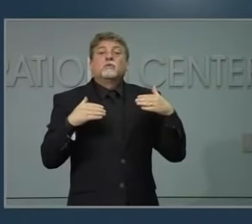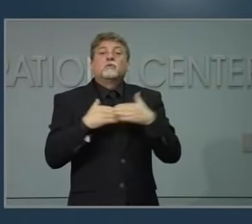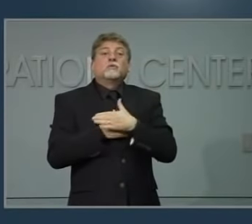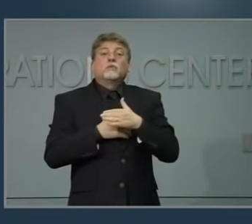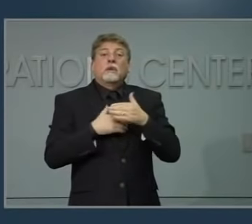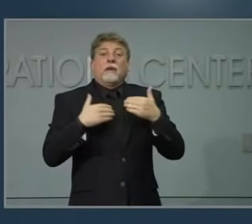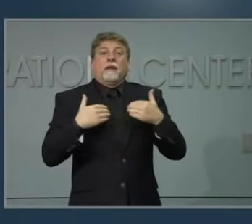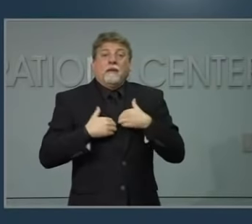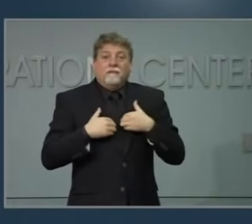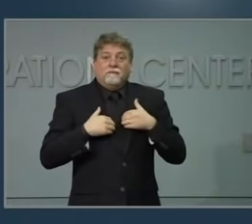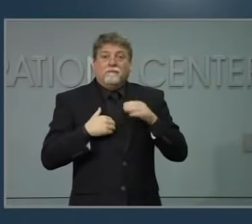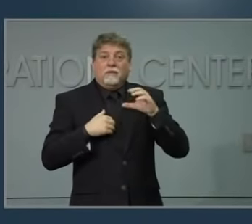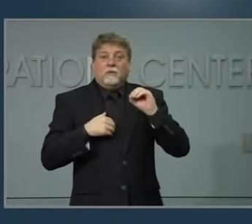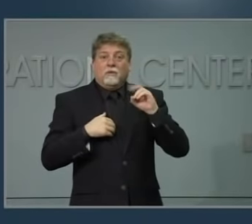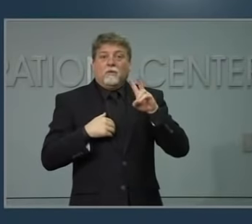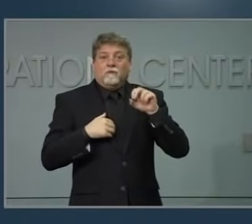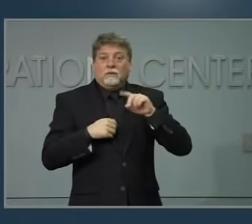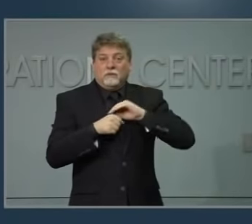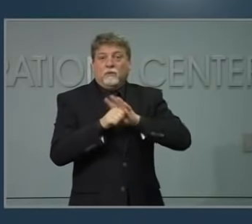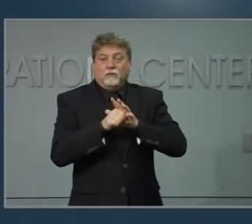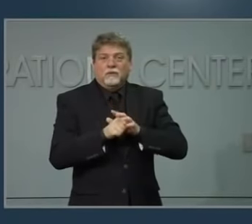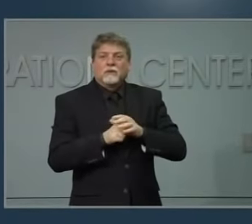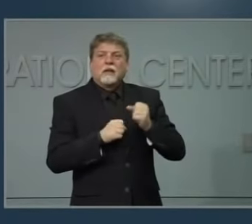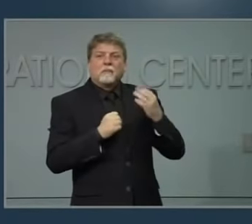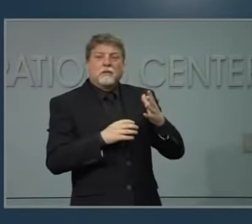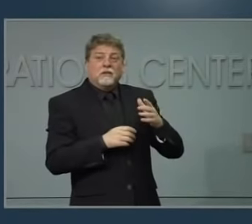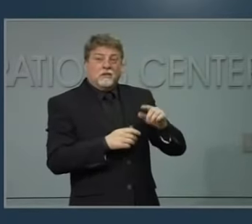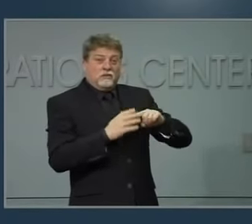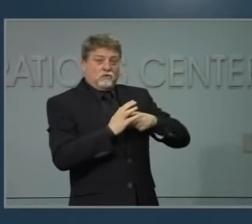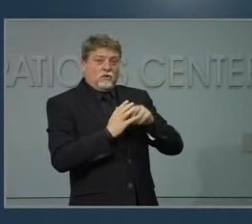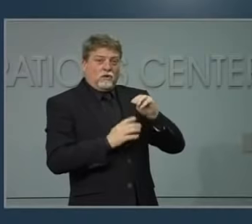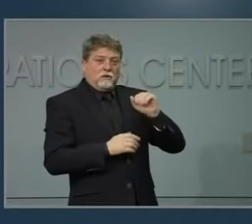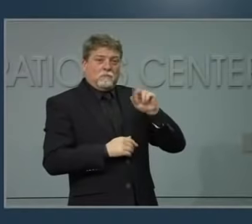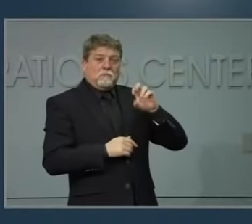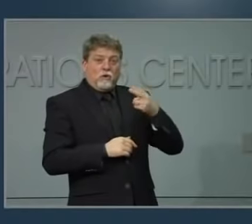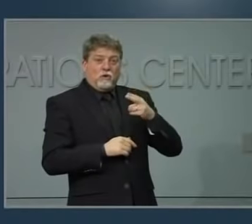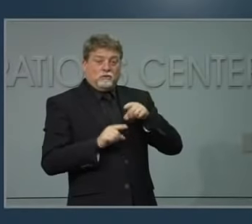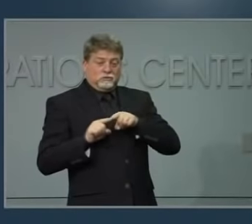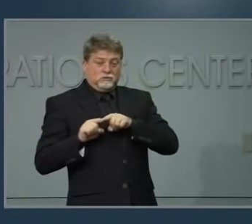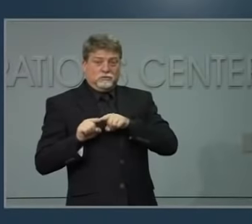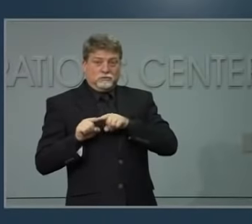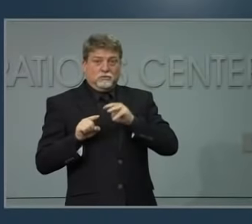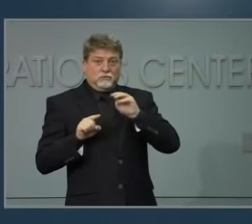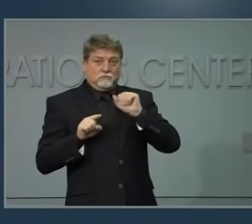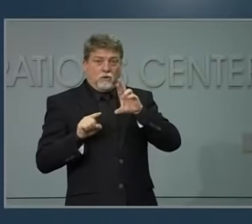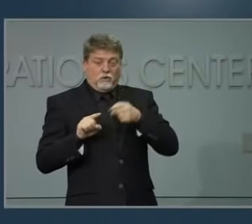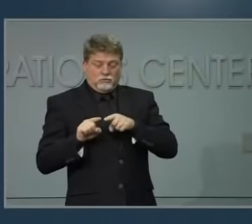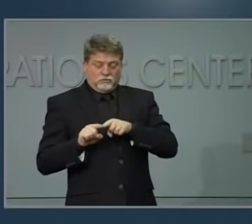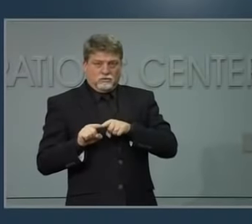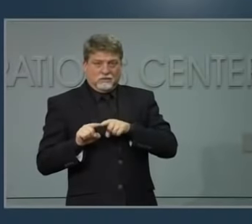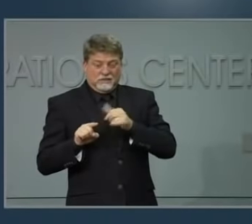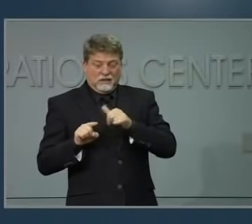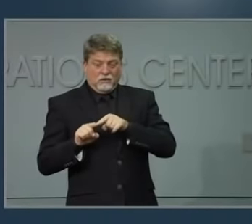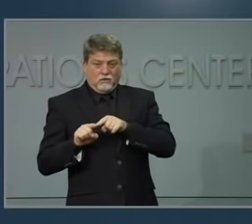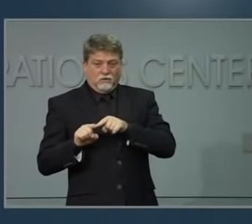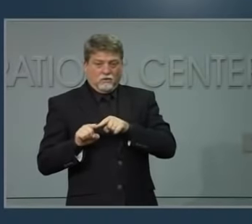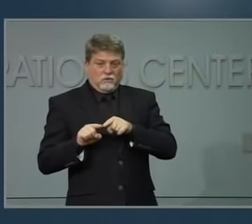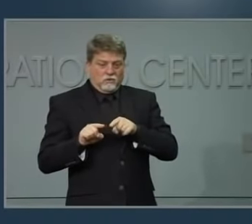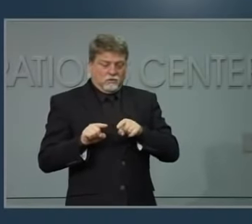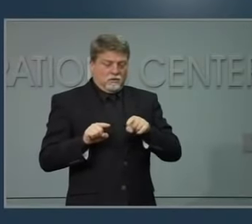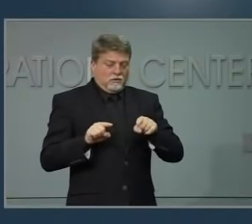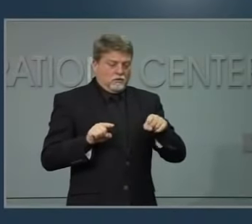of new cases each day since we had our first case back in March. And you can see the yellow line has a very sharp